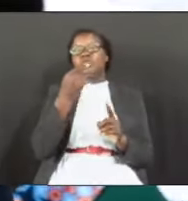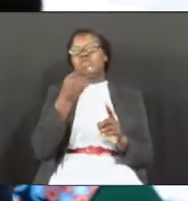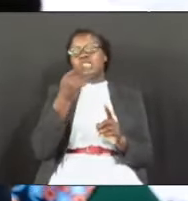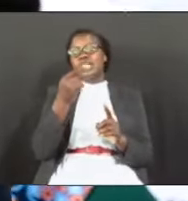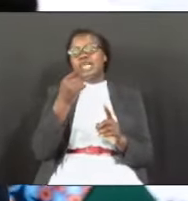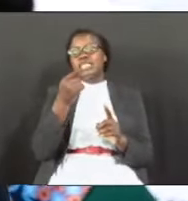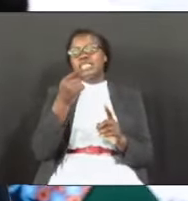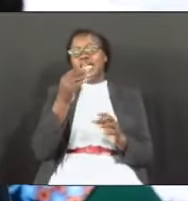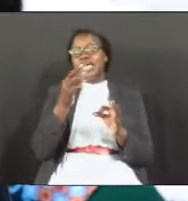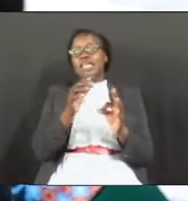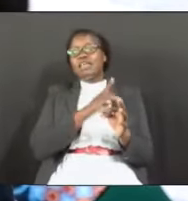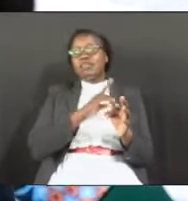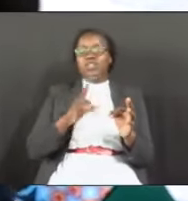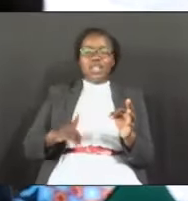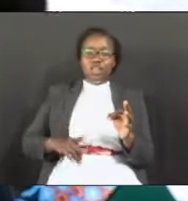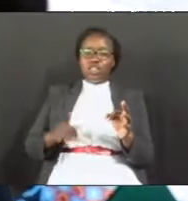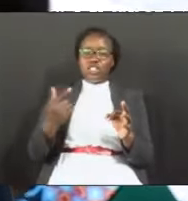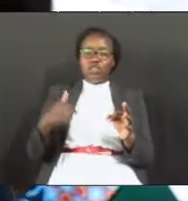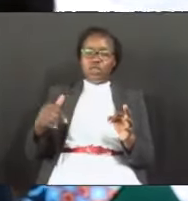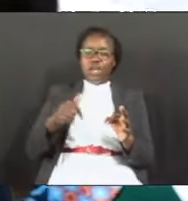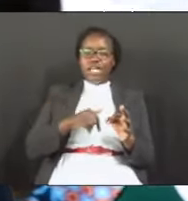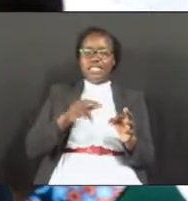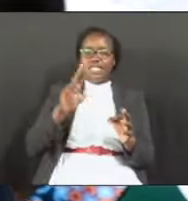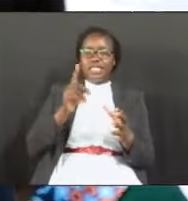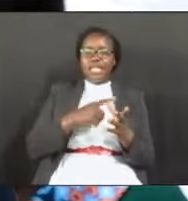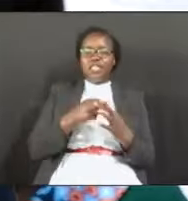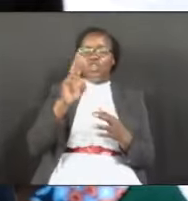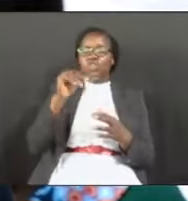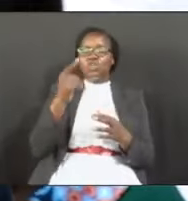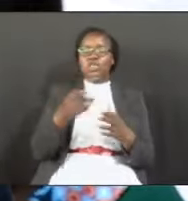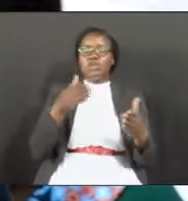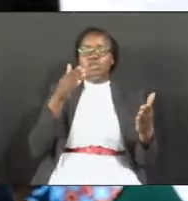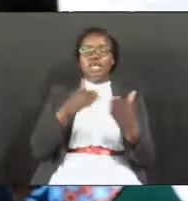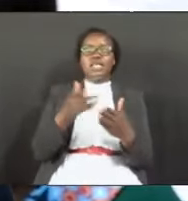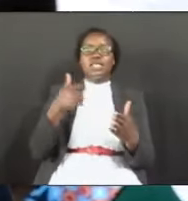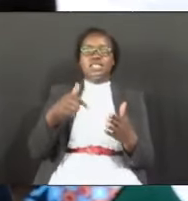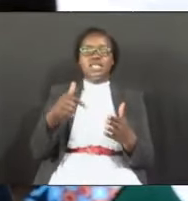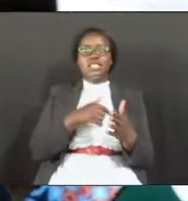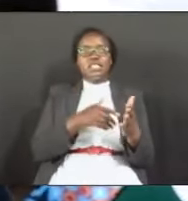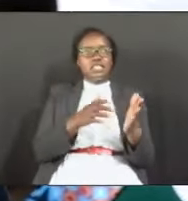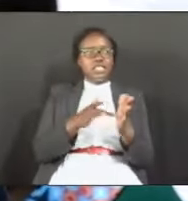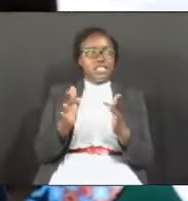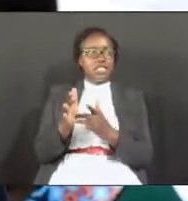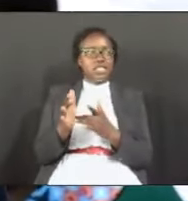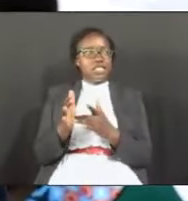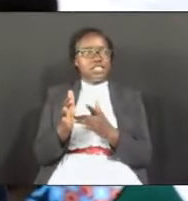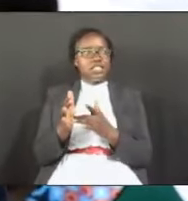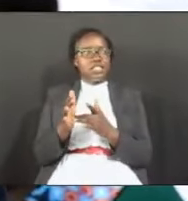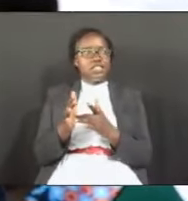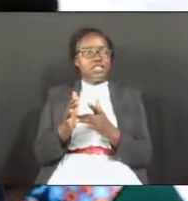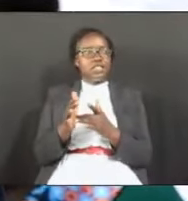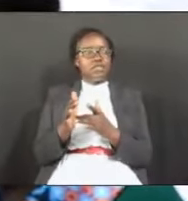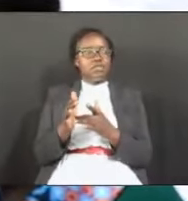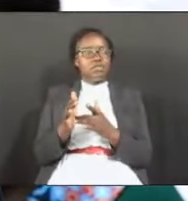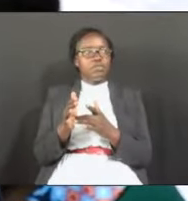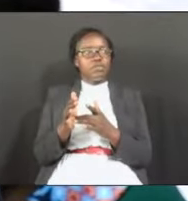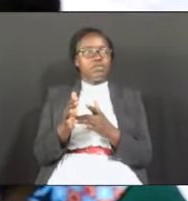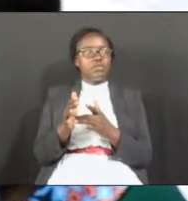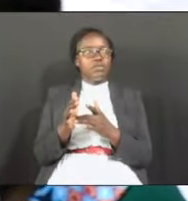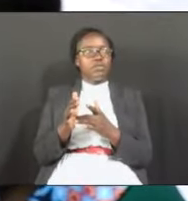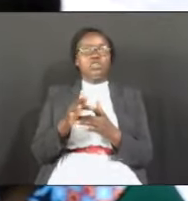the Lord is for us, there's no one can be against us. Jesus, help us